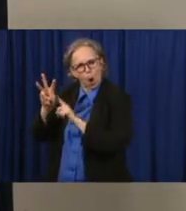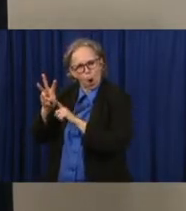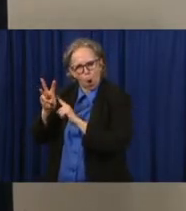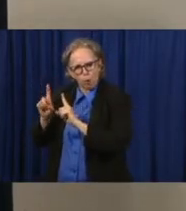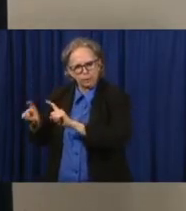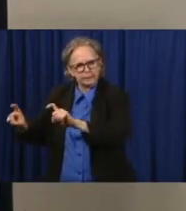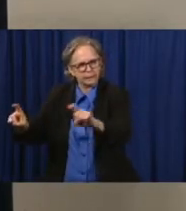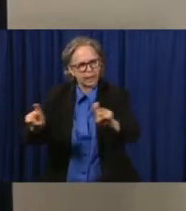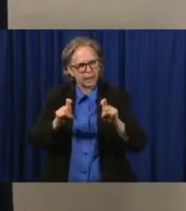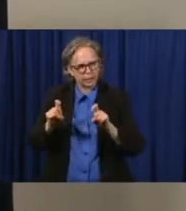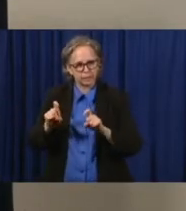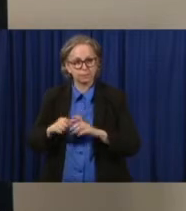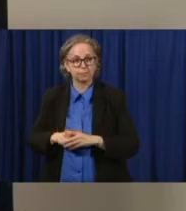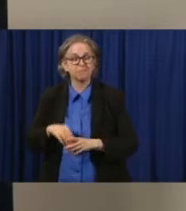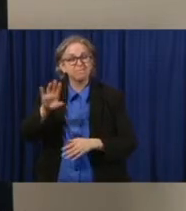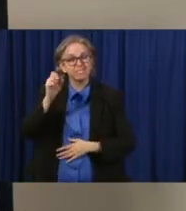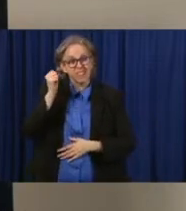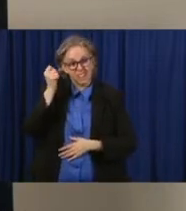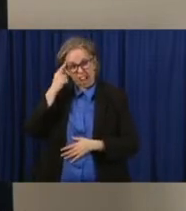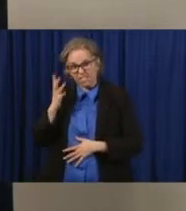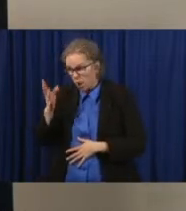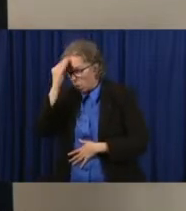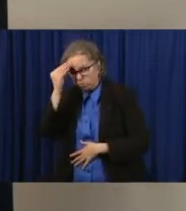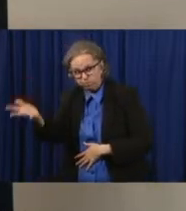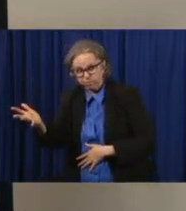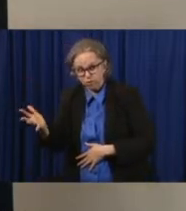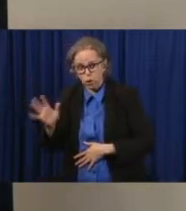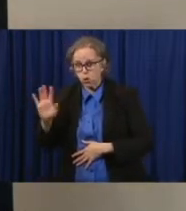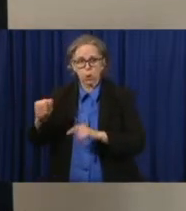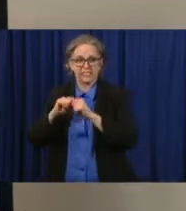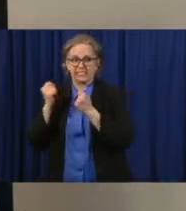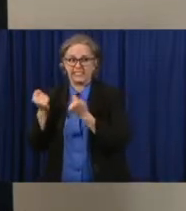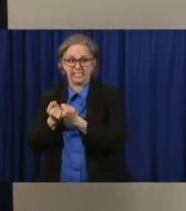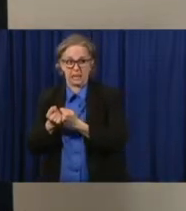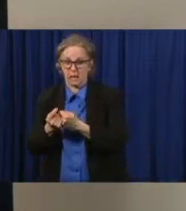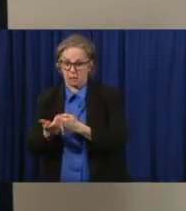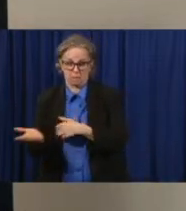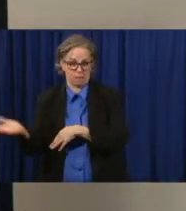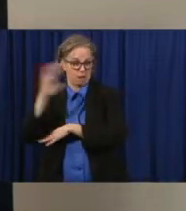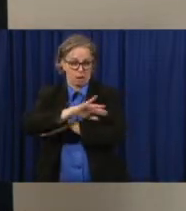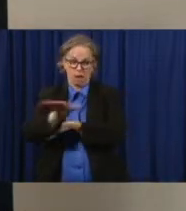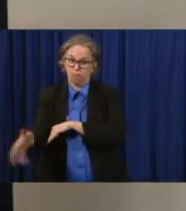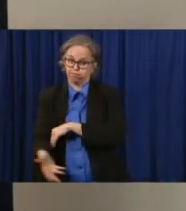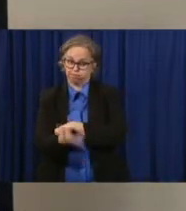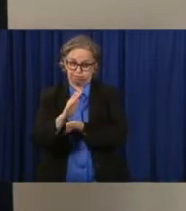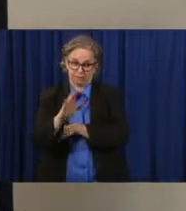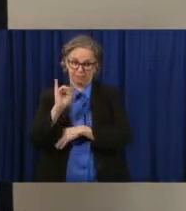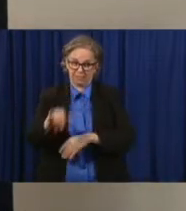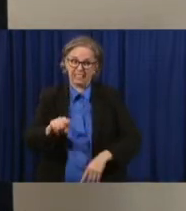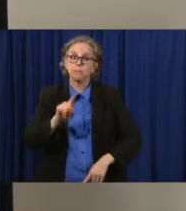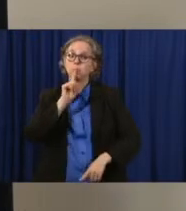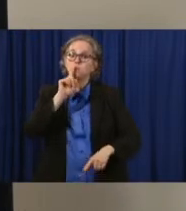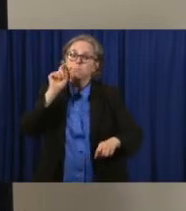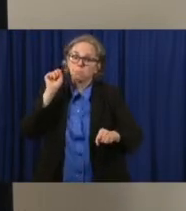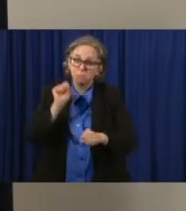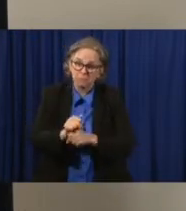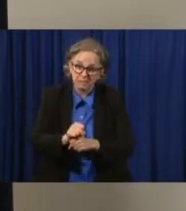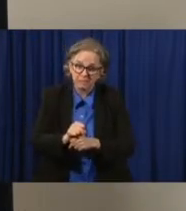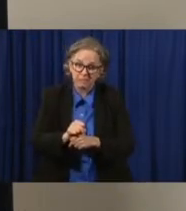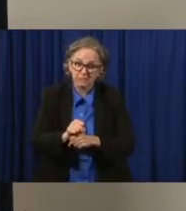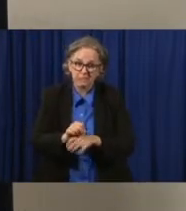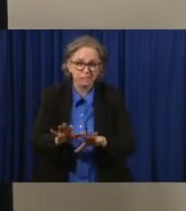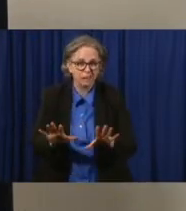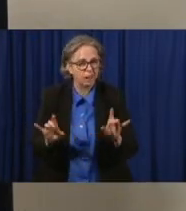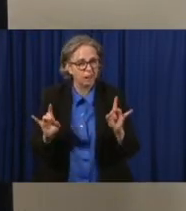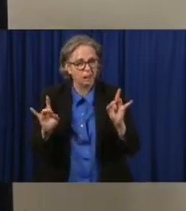around the clock, and that is quite literal, waking up at 6 a.m. and to the next Zoom meeting all weekend long. So we'll have